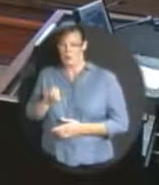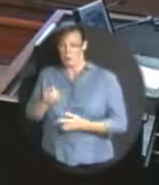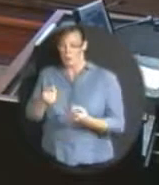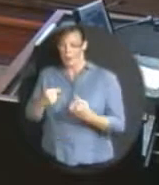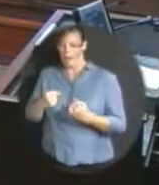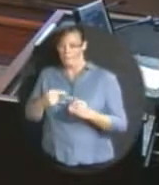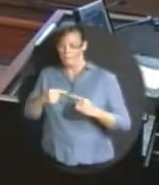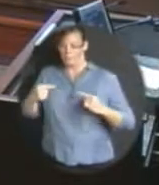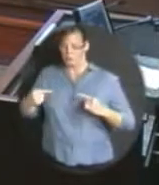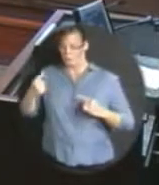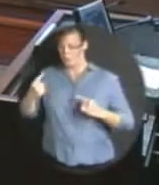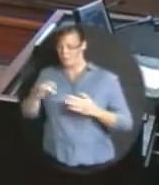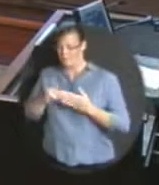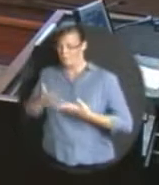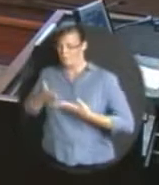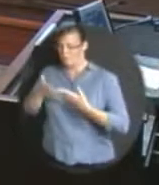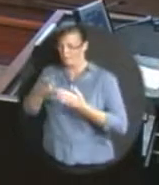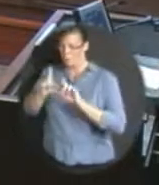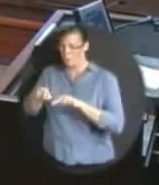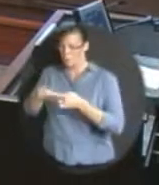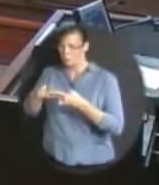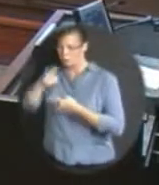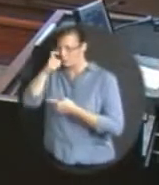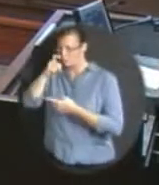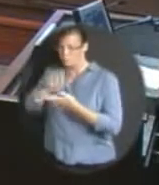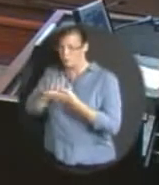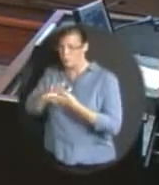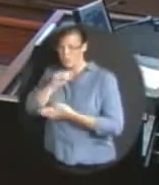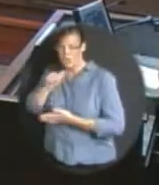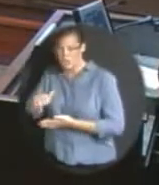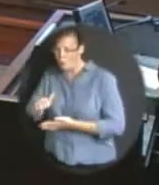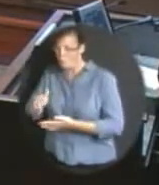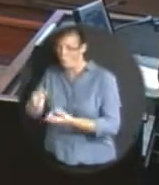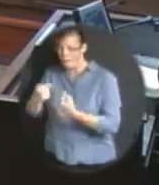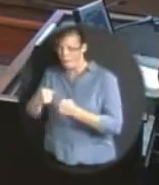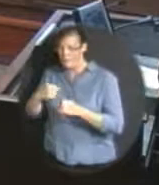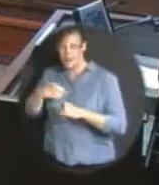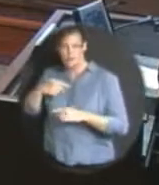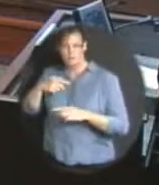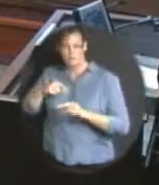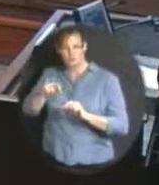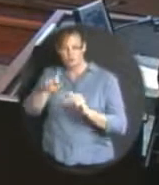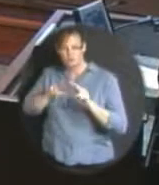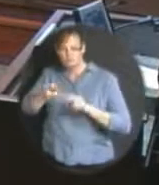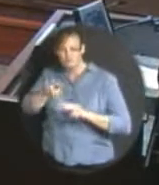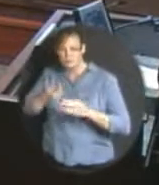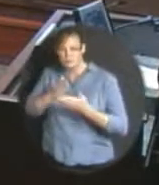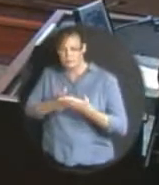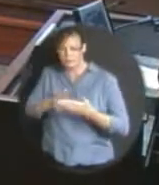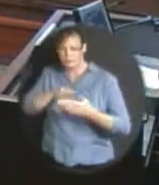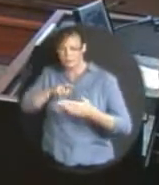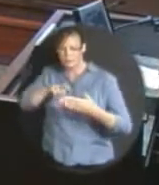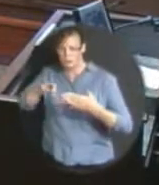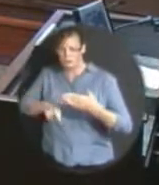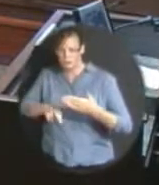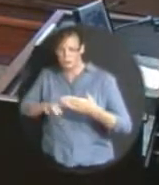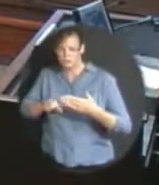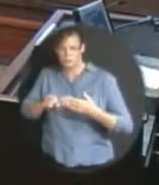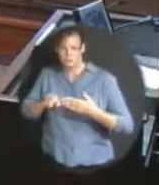the ones we recommend going to summer school and don't come? I guess I'm trying to look at some of the outcomes